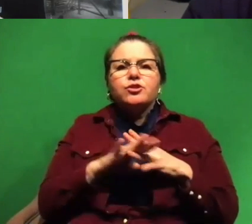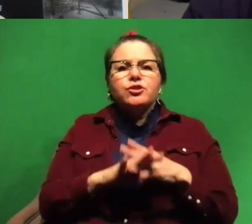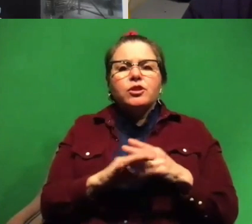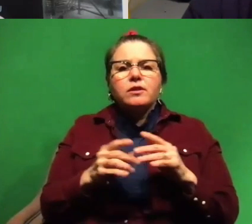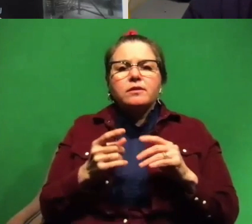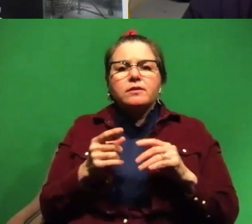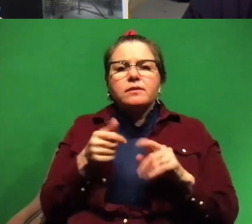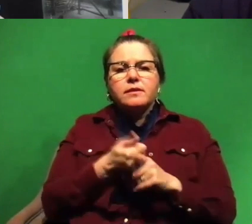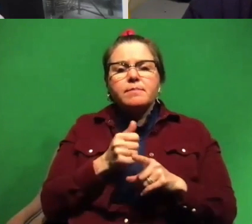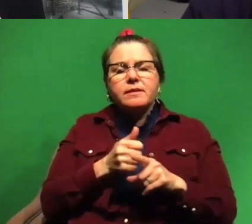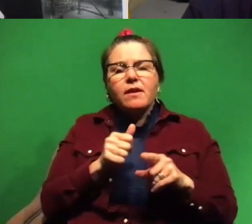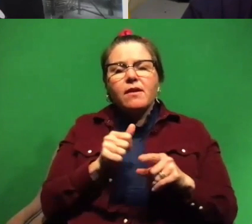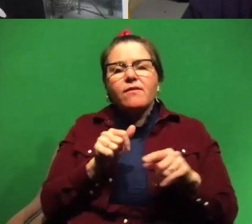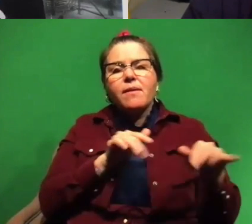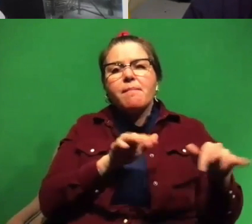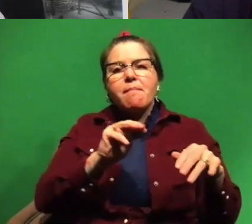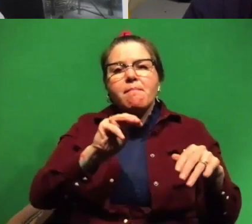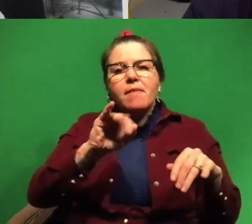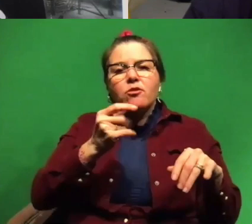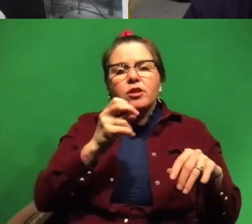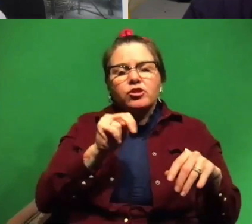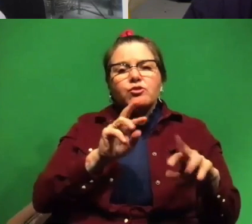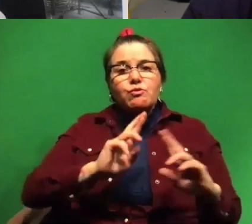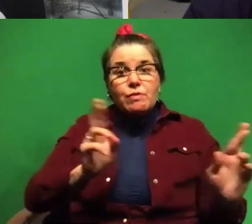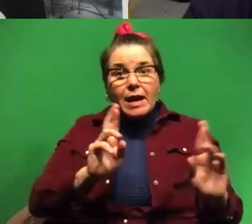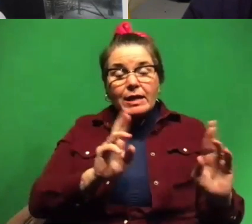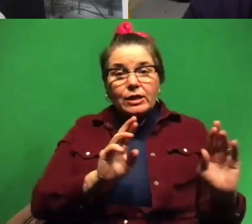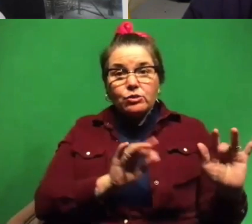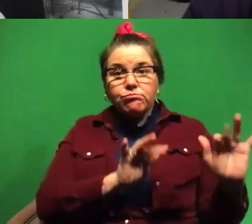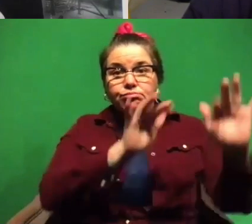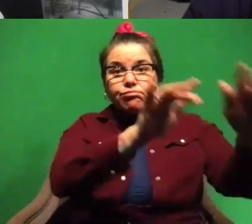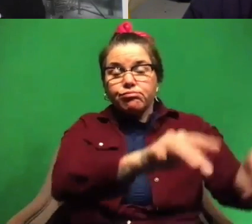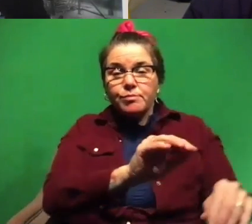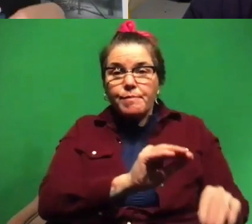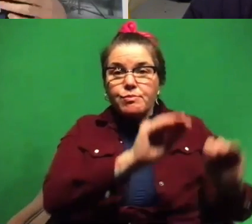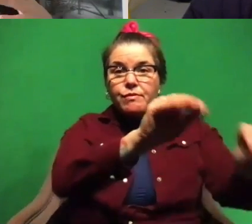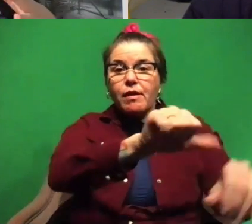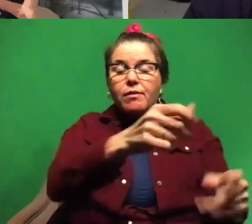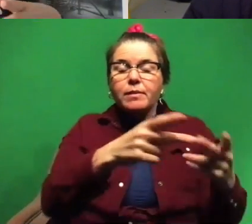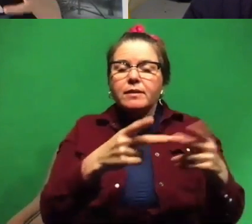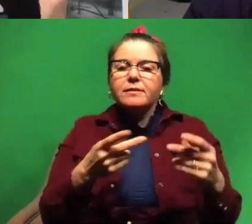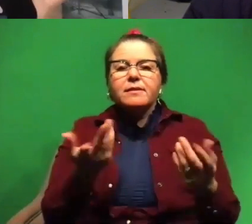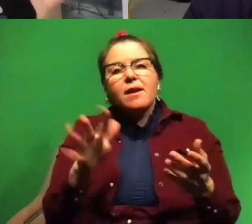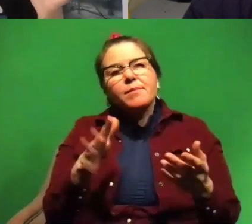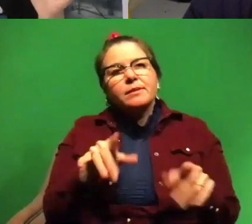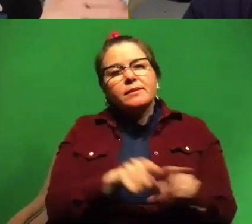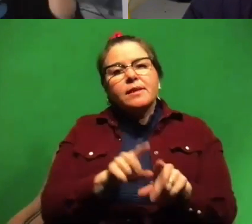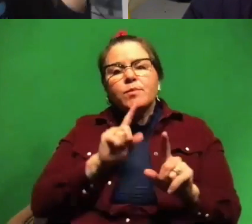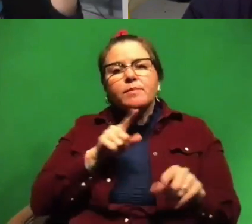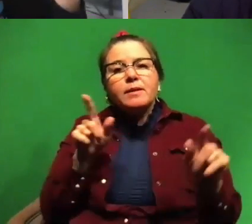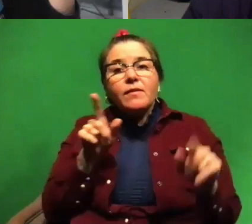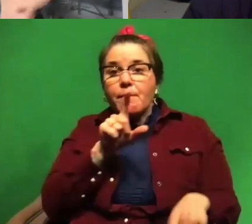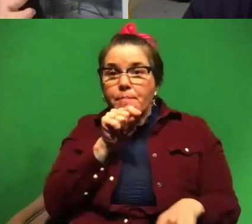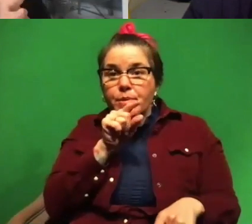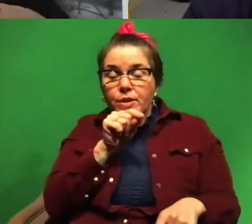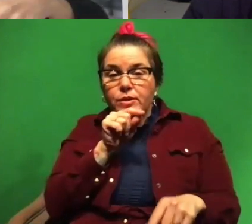their migrational phase. So they were getting ready to migrate. And it was kind of like that response you see from birds, where they put